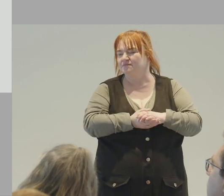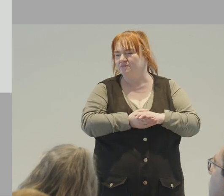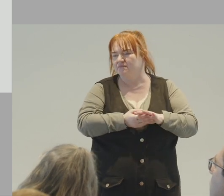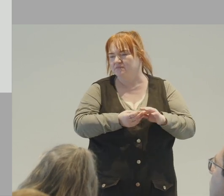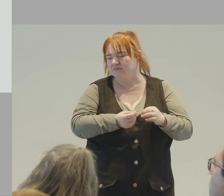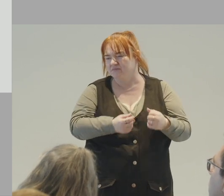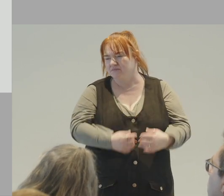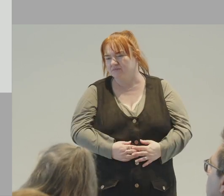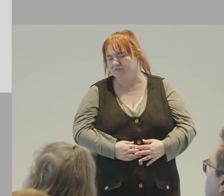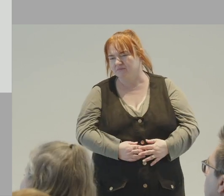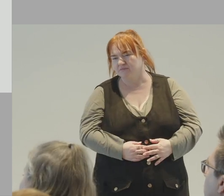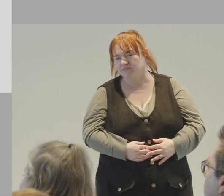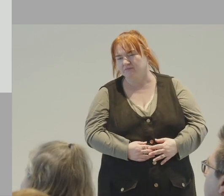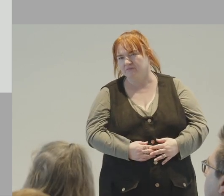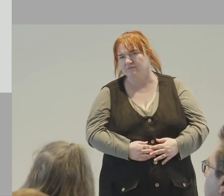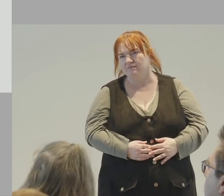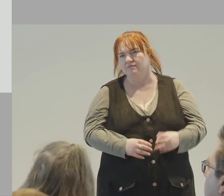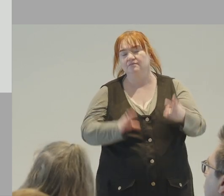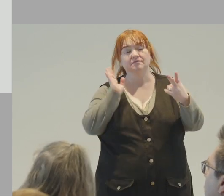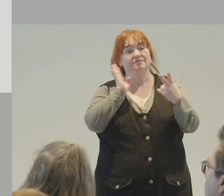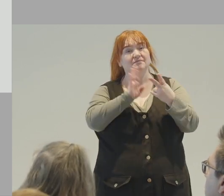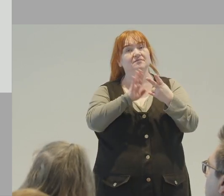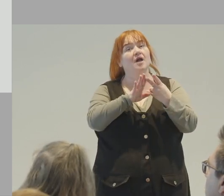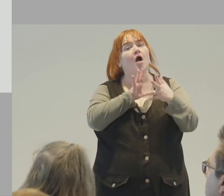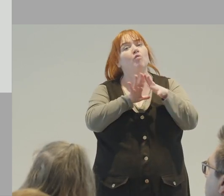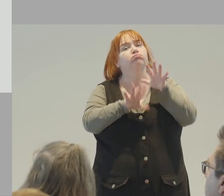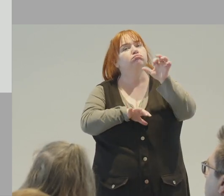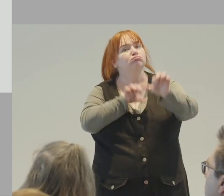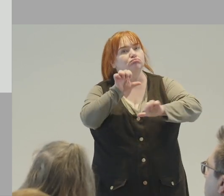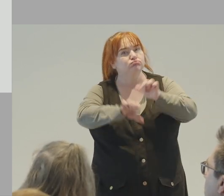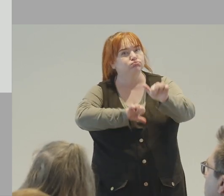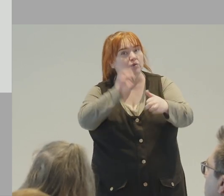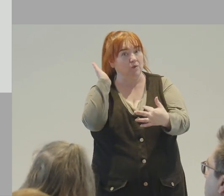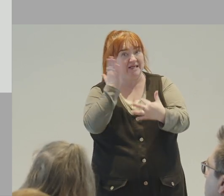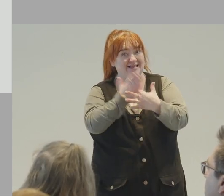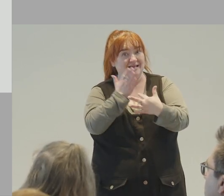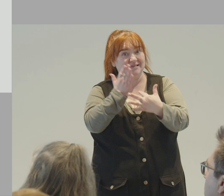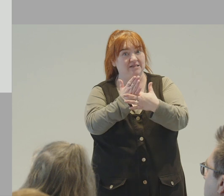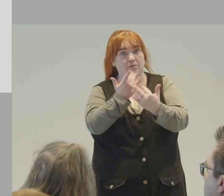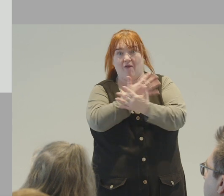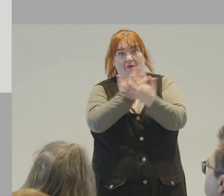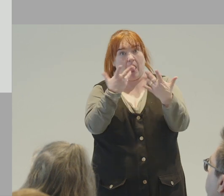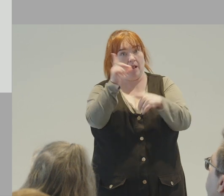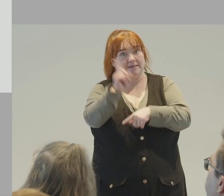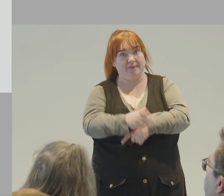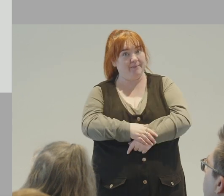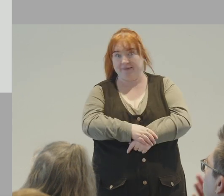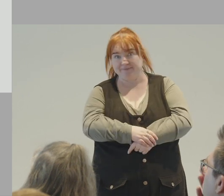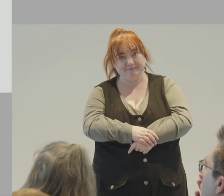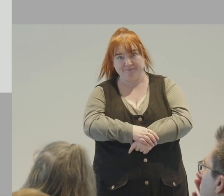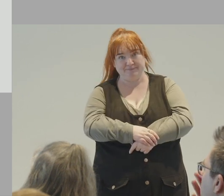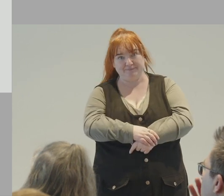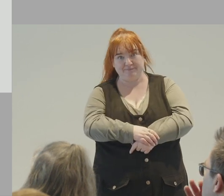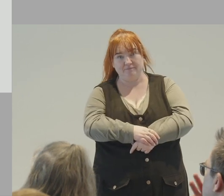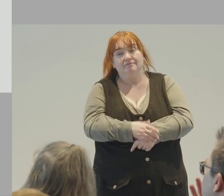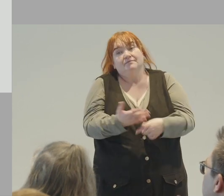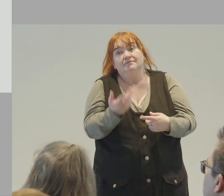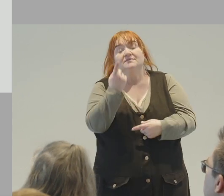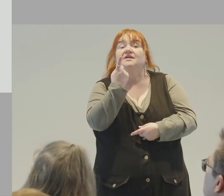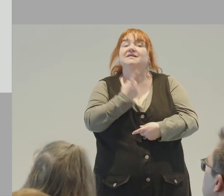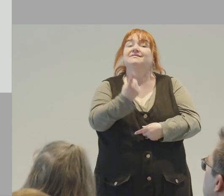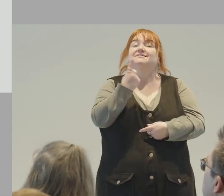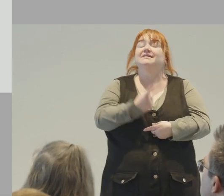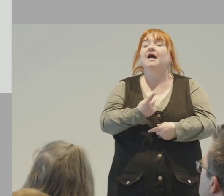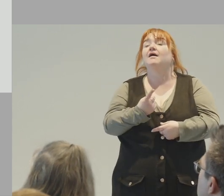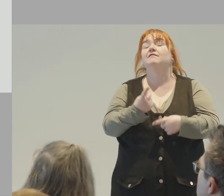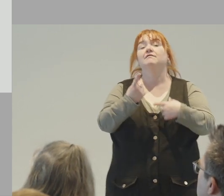And obviously then the big point is the process is not accessible for many people. So if you are an organization working with